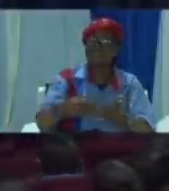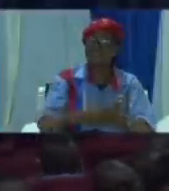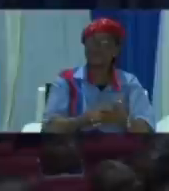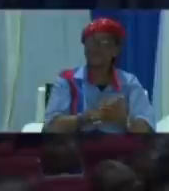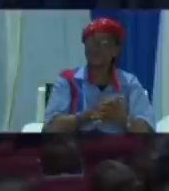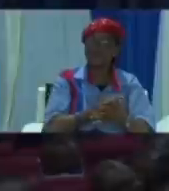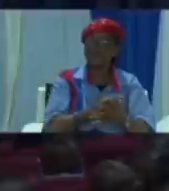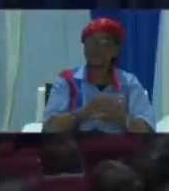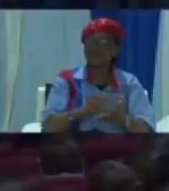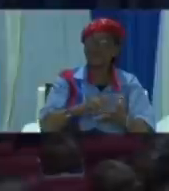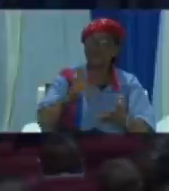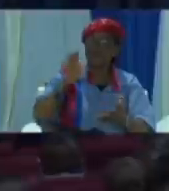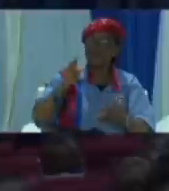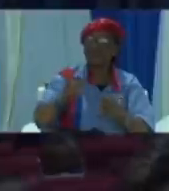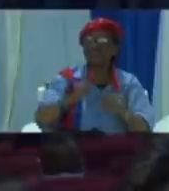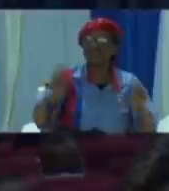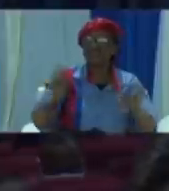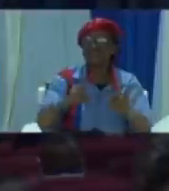very simple.